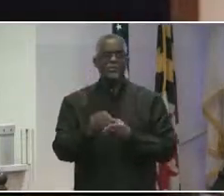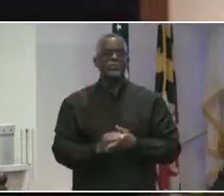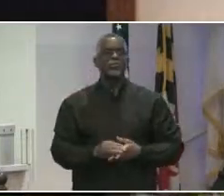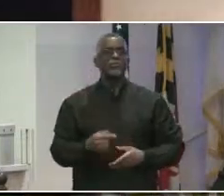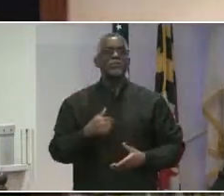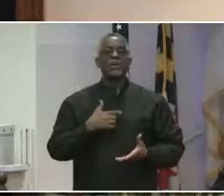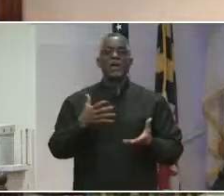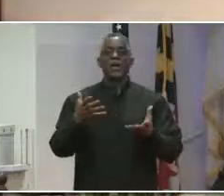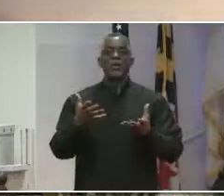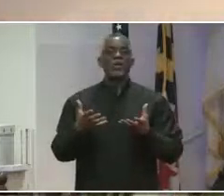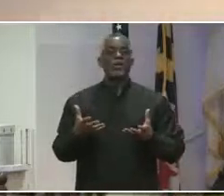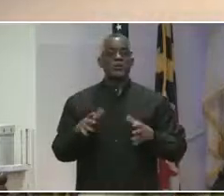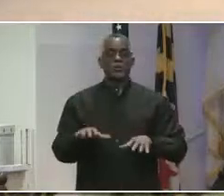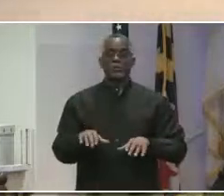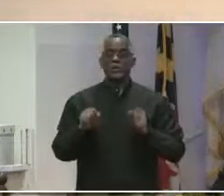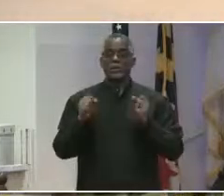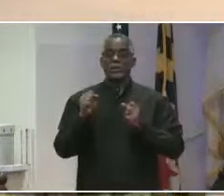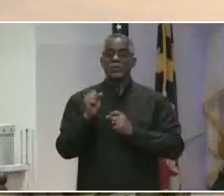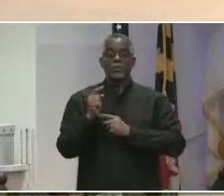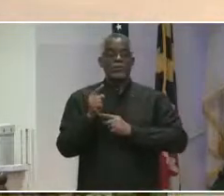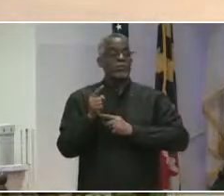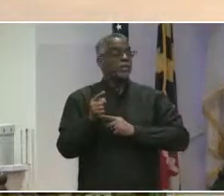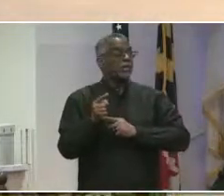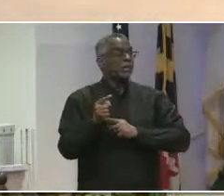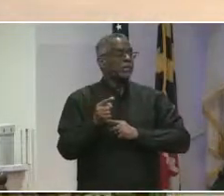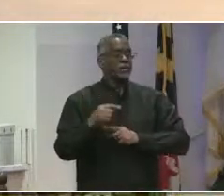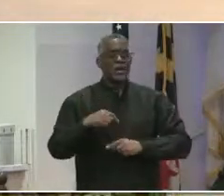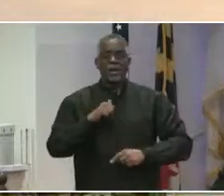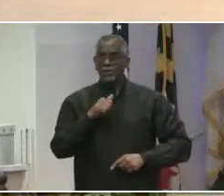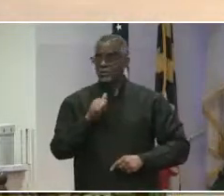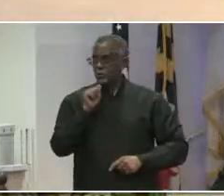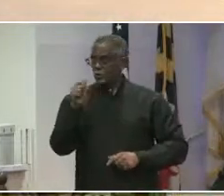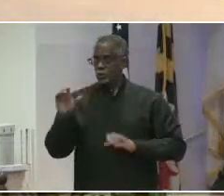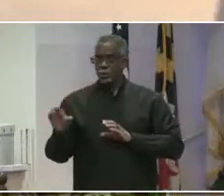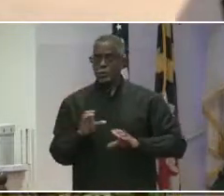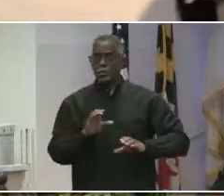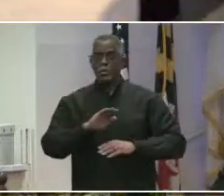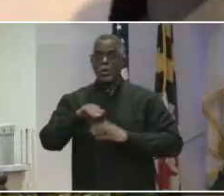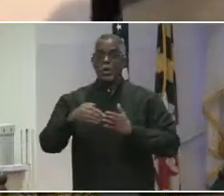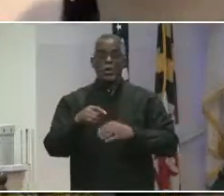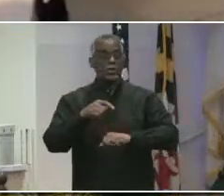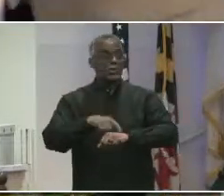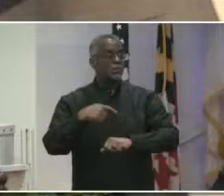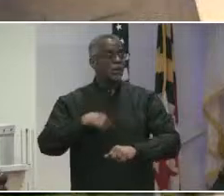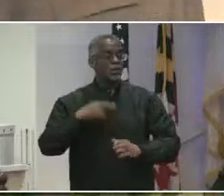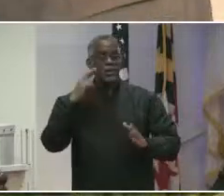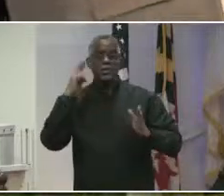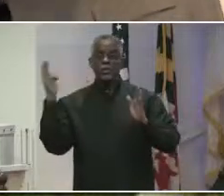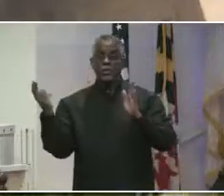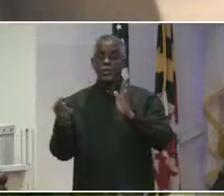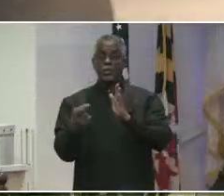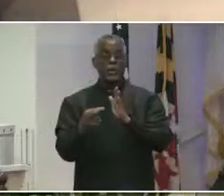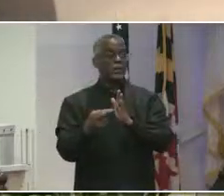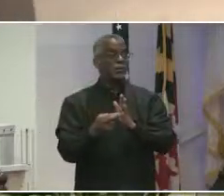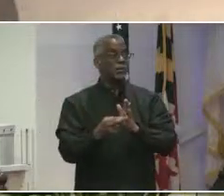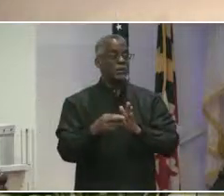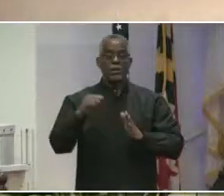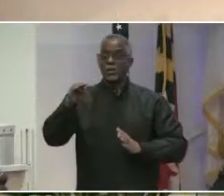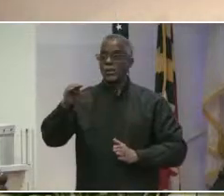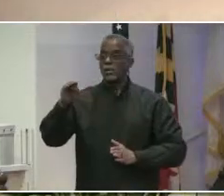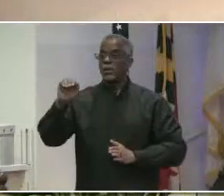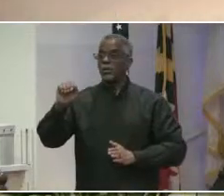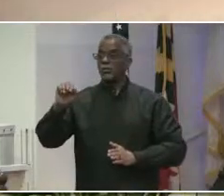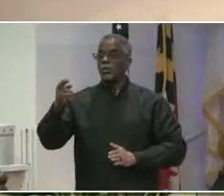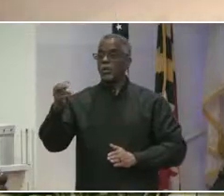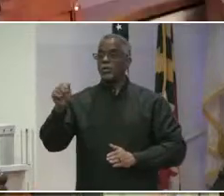want to take a moment to, and I don't do this all the time, but I want to recognize our own Delegate Marvin Holmes. I know you come all the